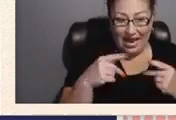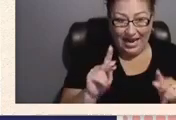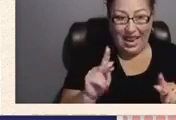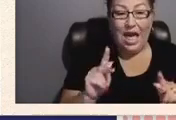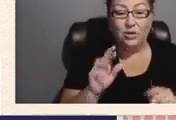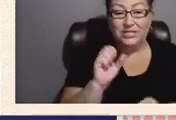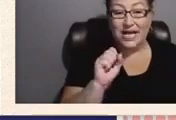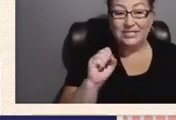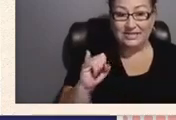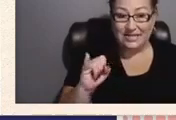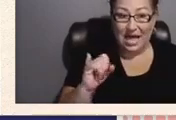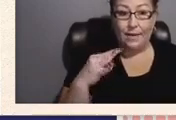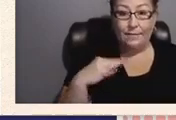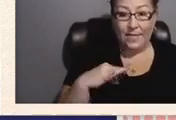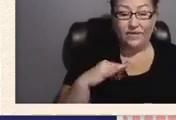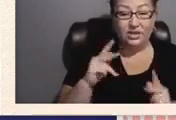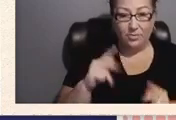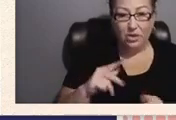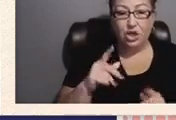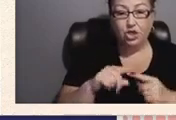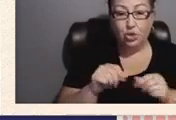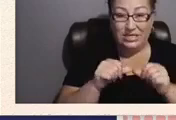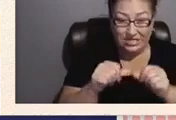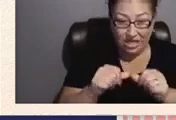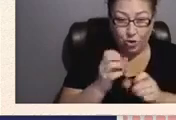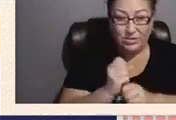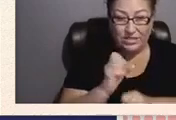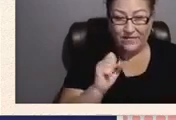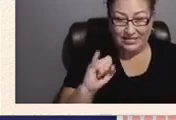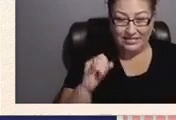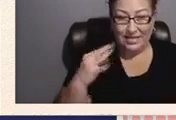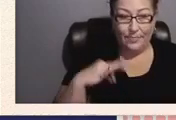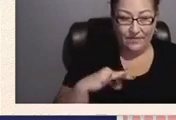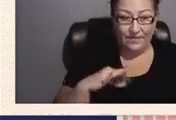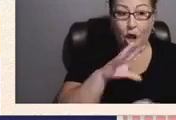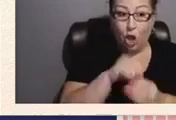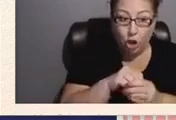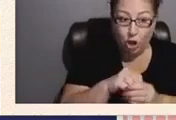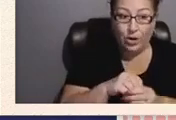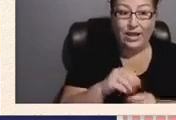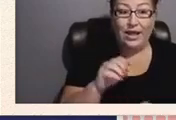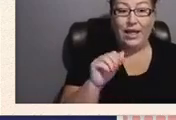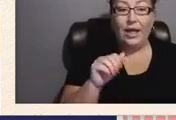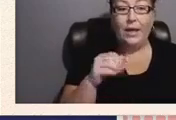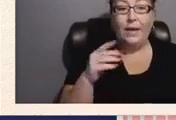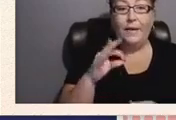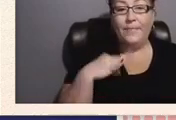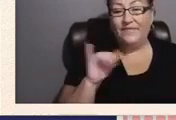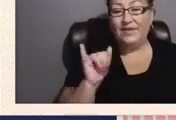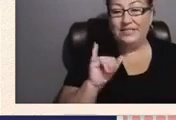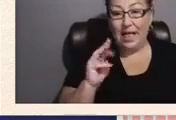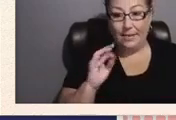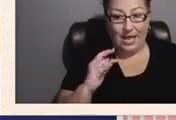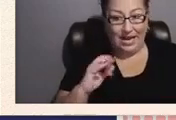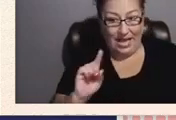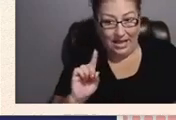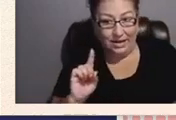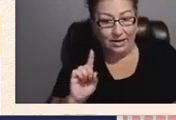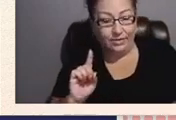SSI beneficiary to continue to receive SSI benefits, including benefits like Medicaid.